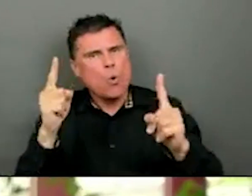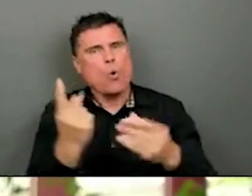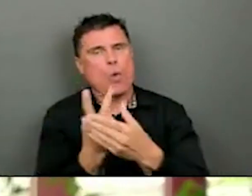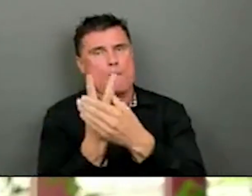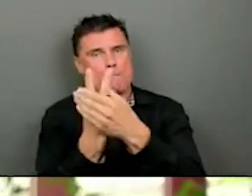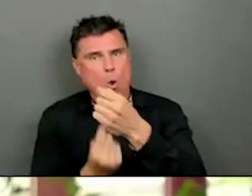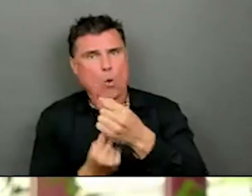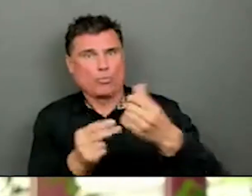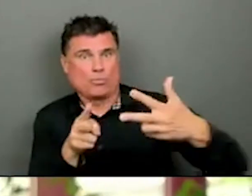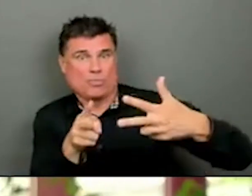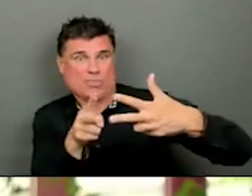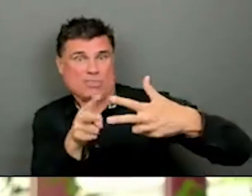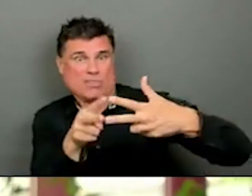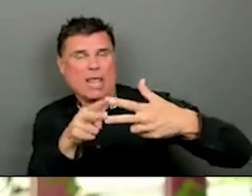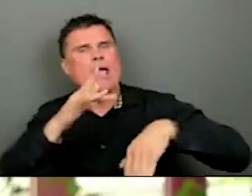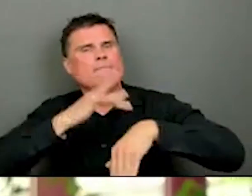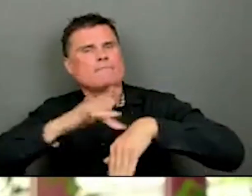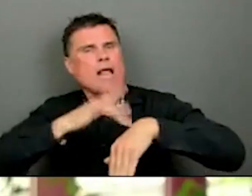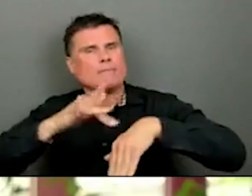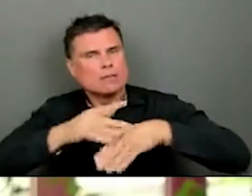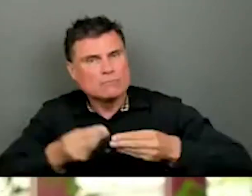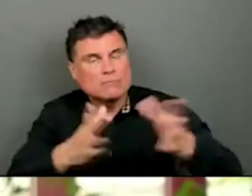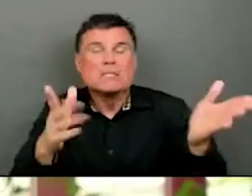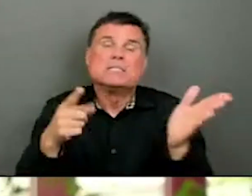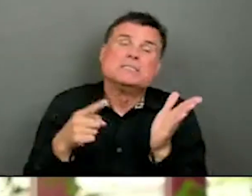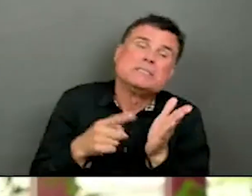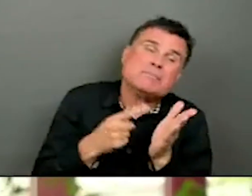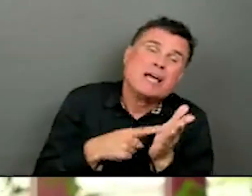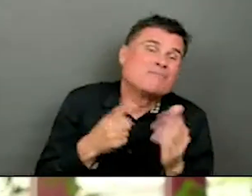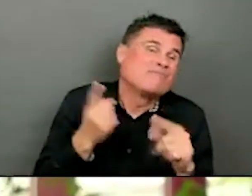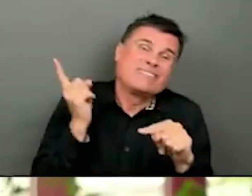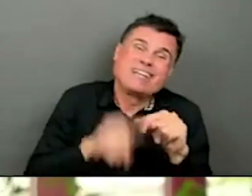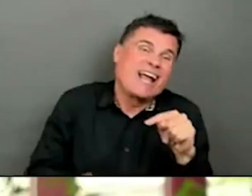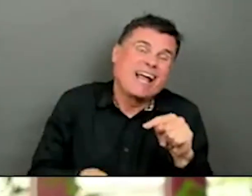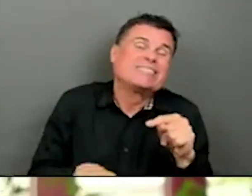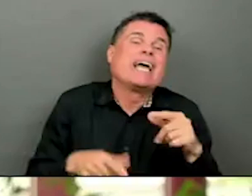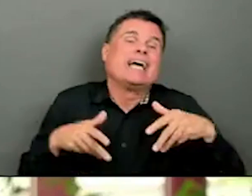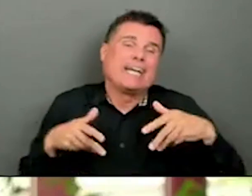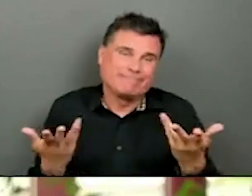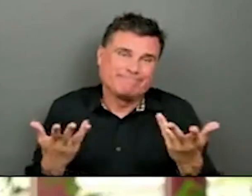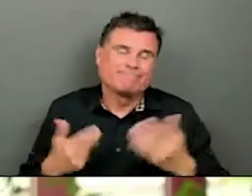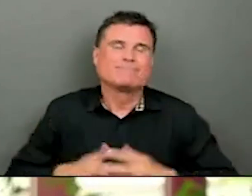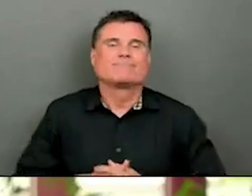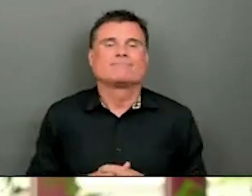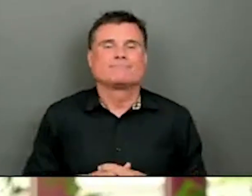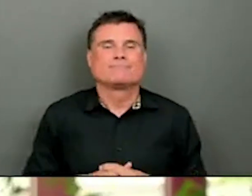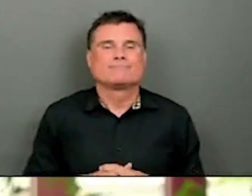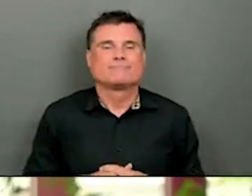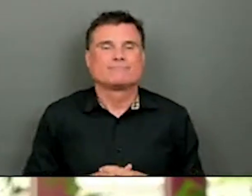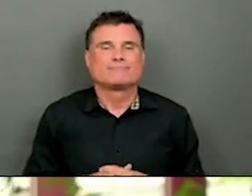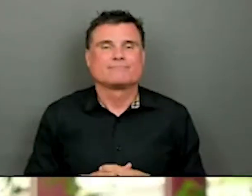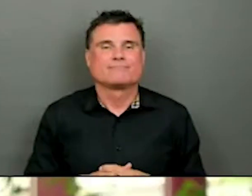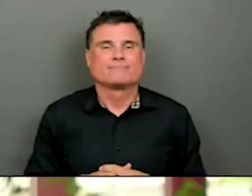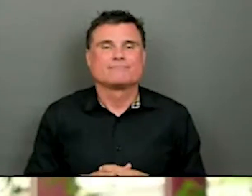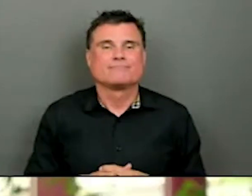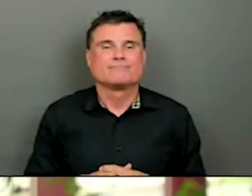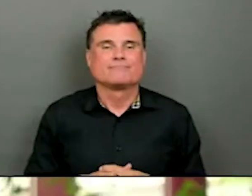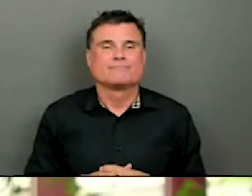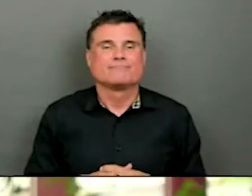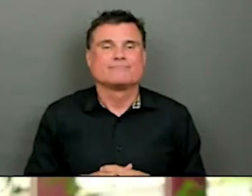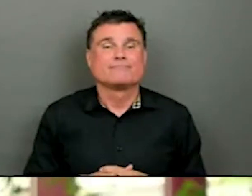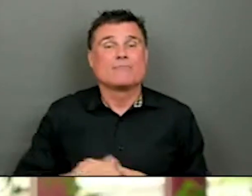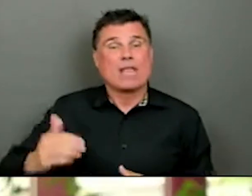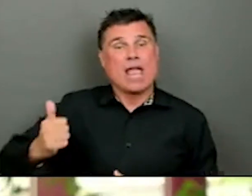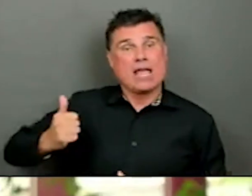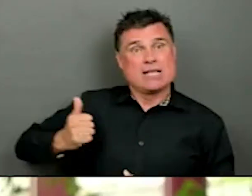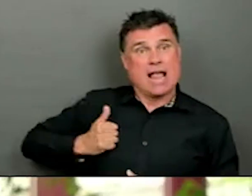but sometimes that simply isn't possible. And with the millions of doses of vaccines that have been delivered here in Canada and across the